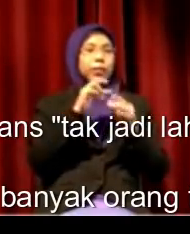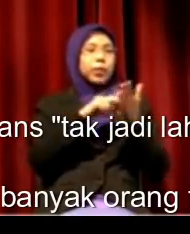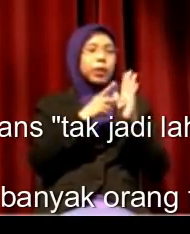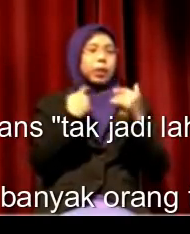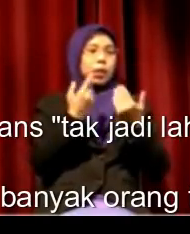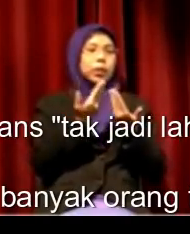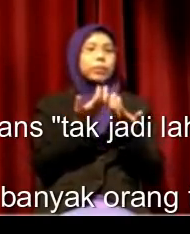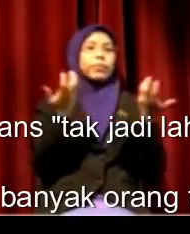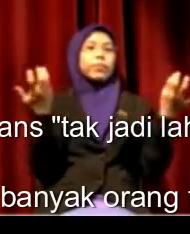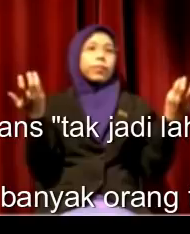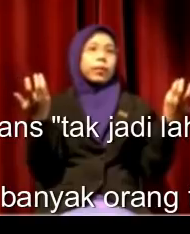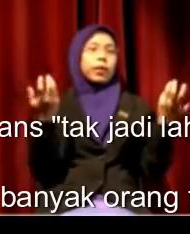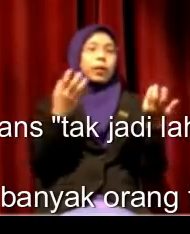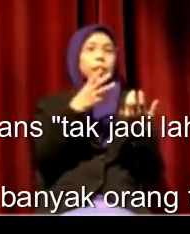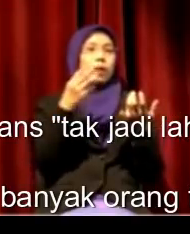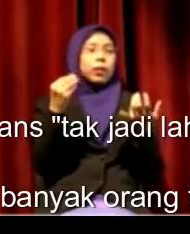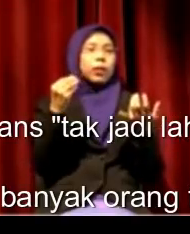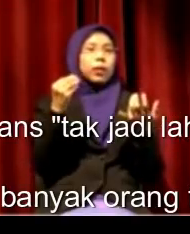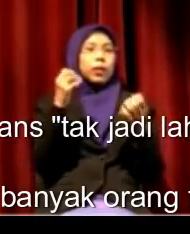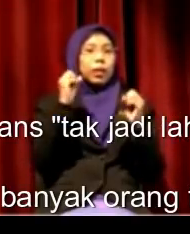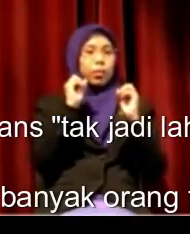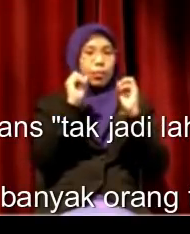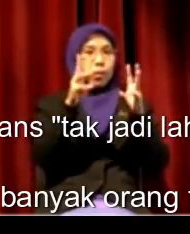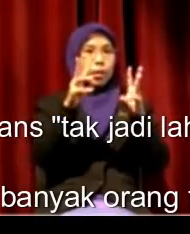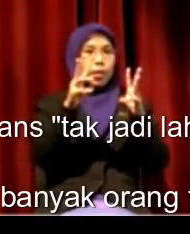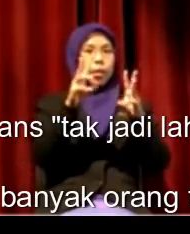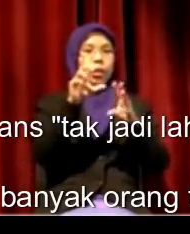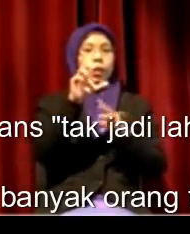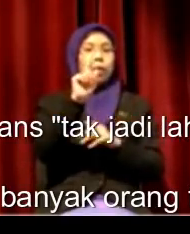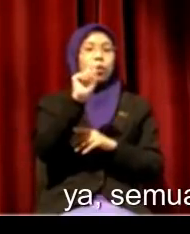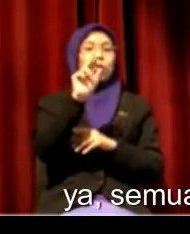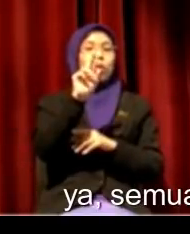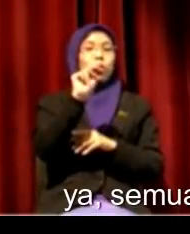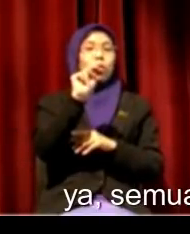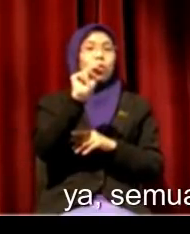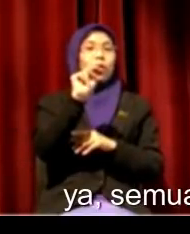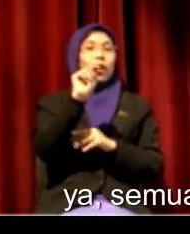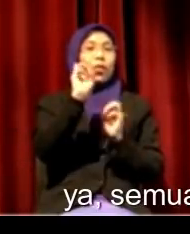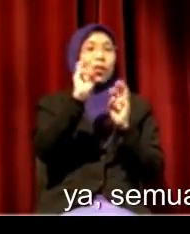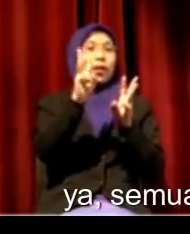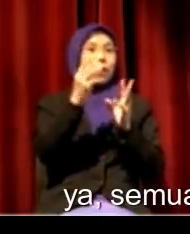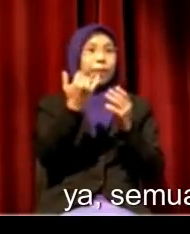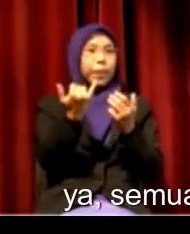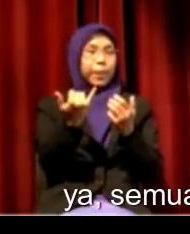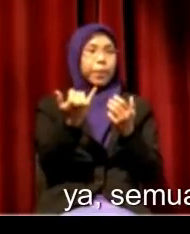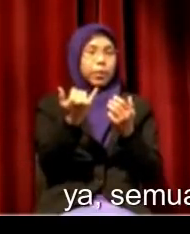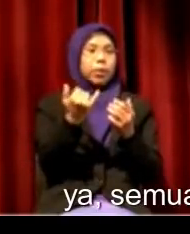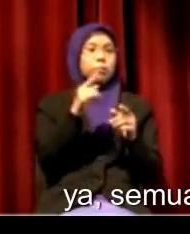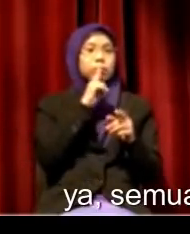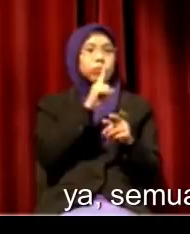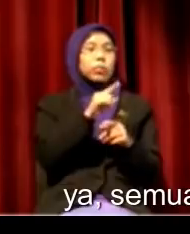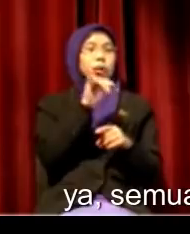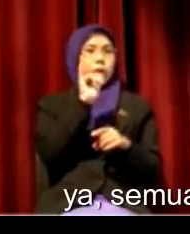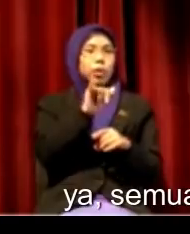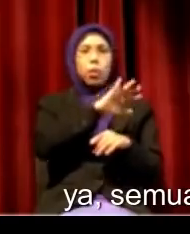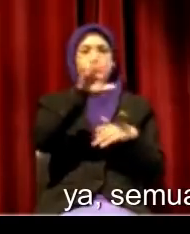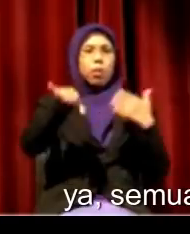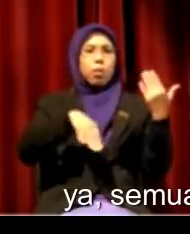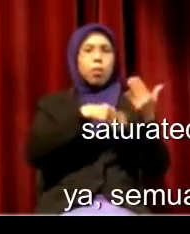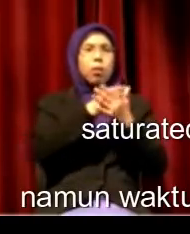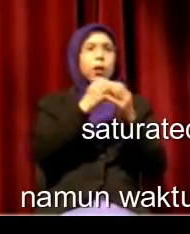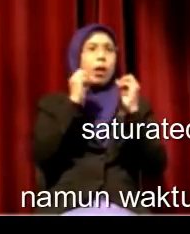divert away from Lebuh Raya to Dr. Lim Chong Yew. And yes, all highways will